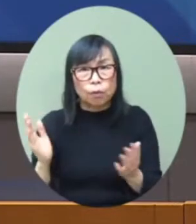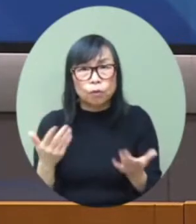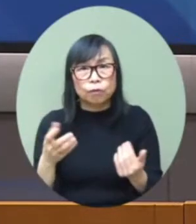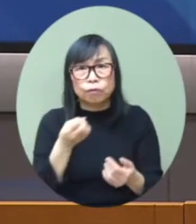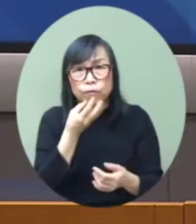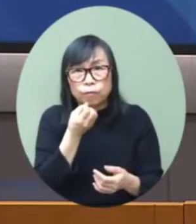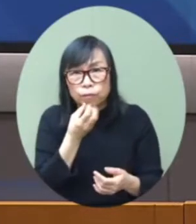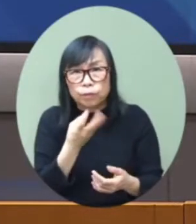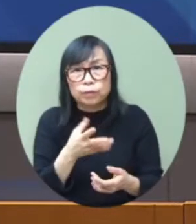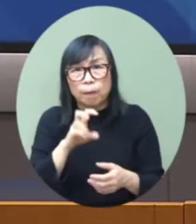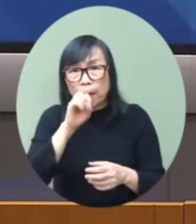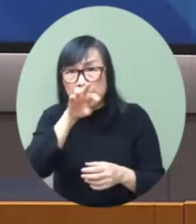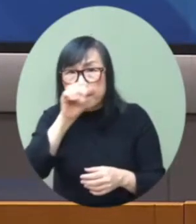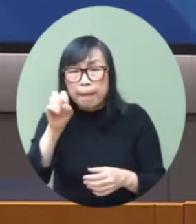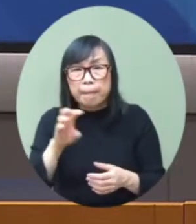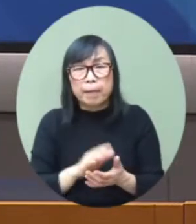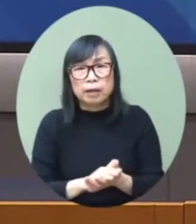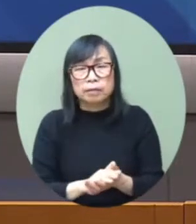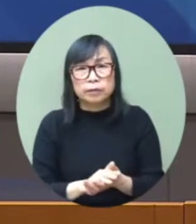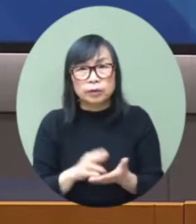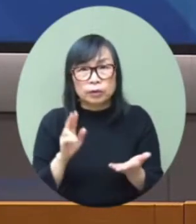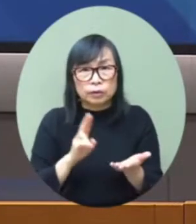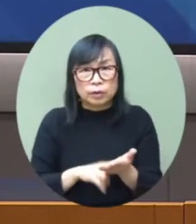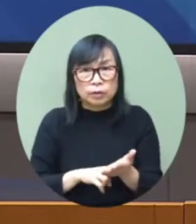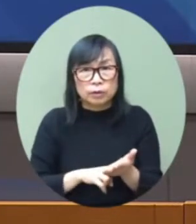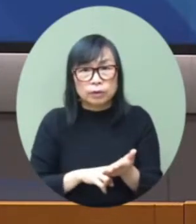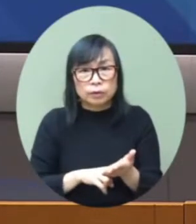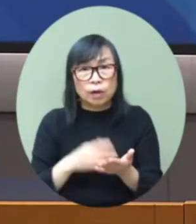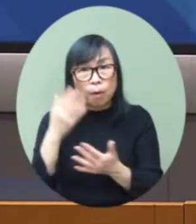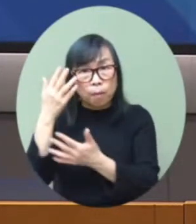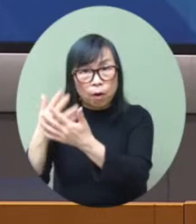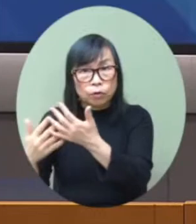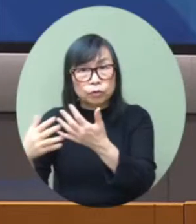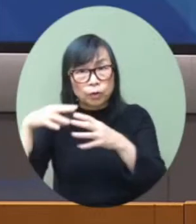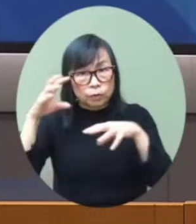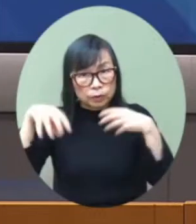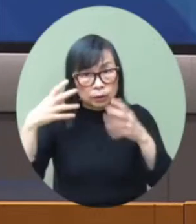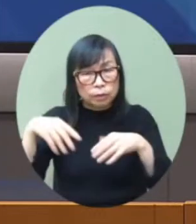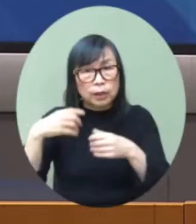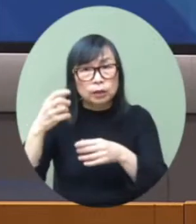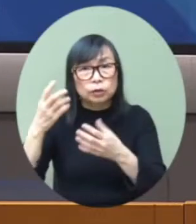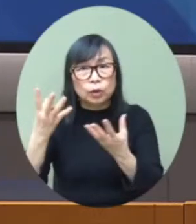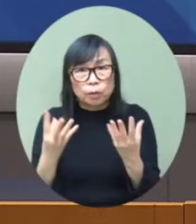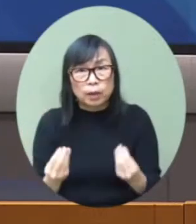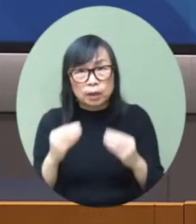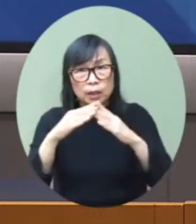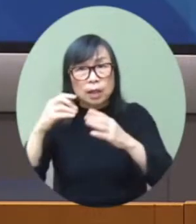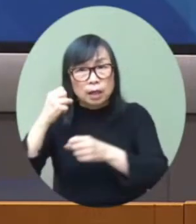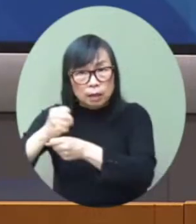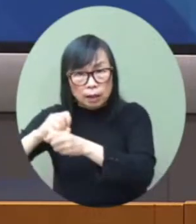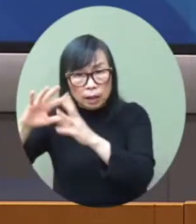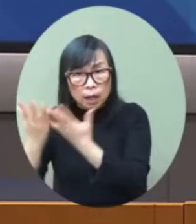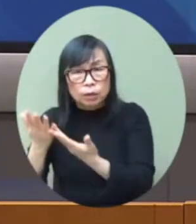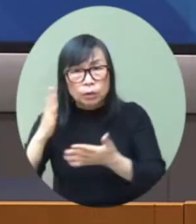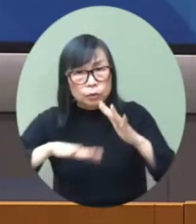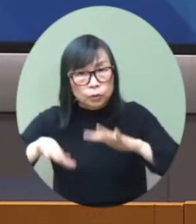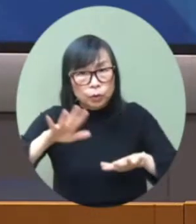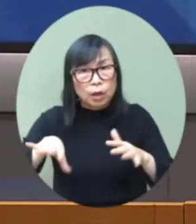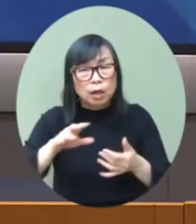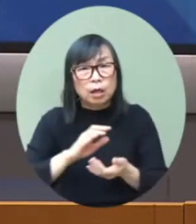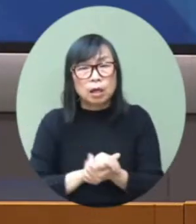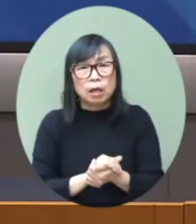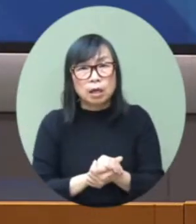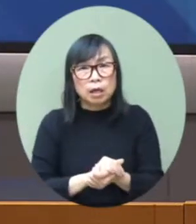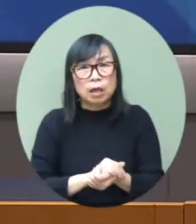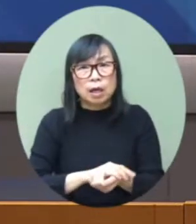50 attendees have spoken very actively. They've asked questions. I